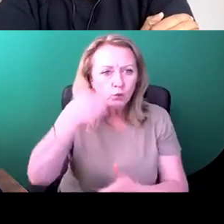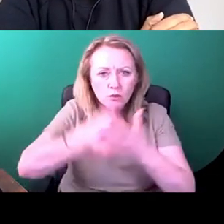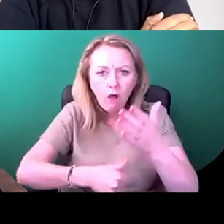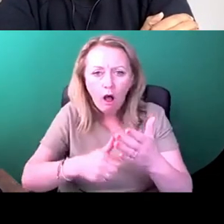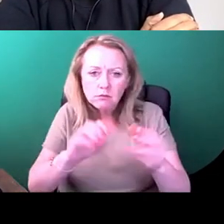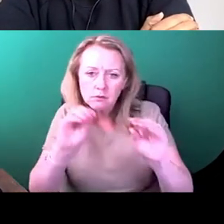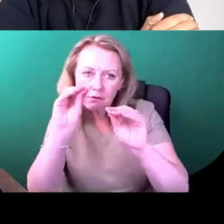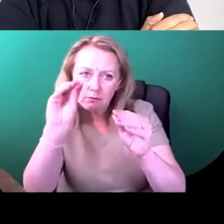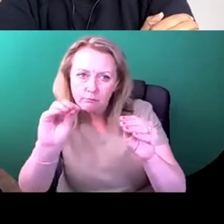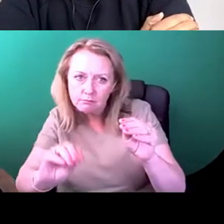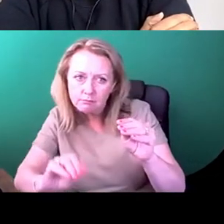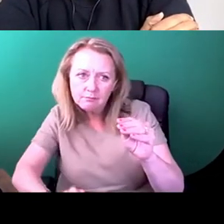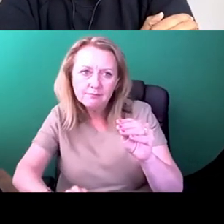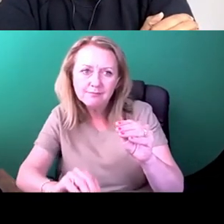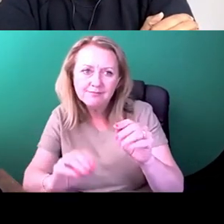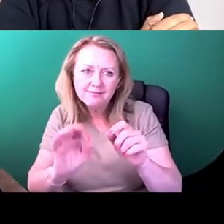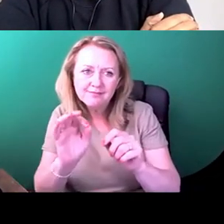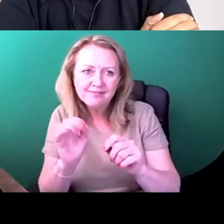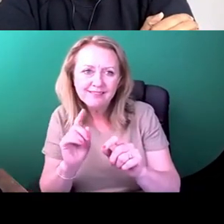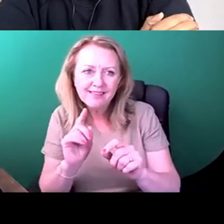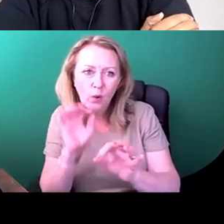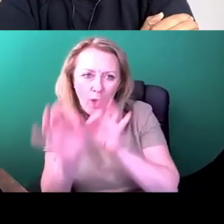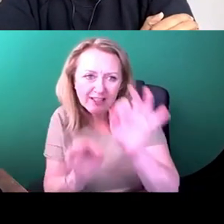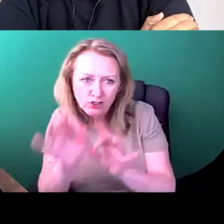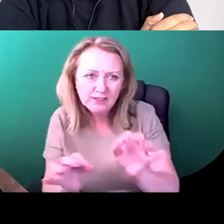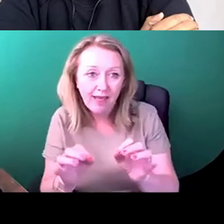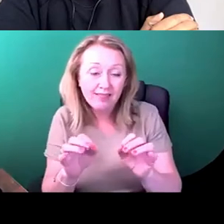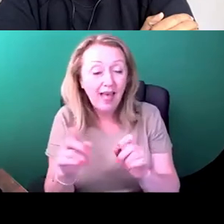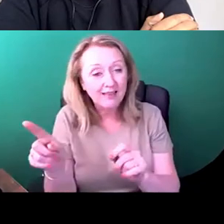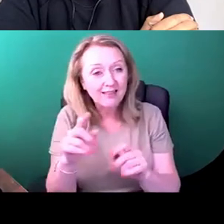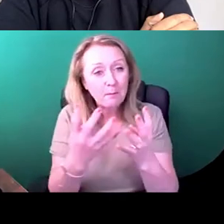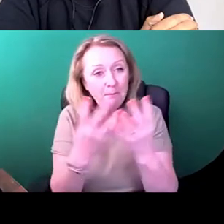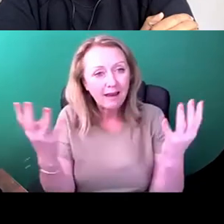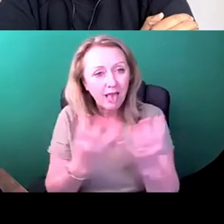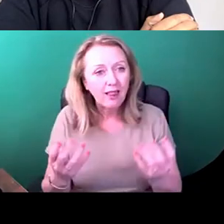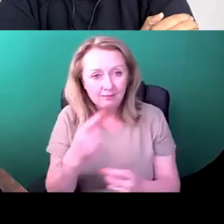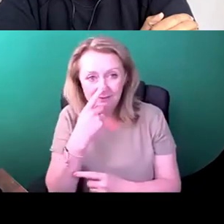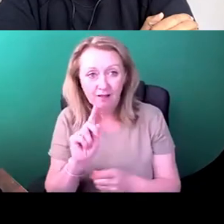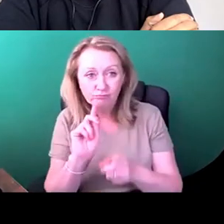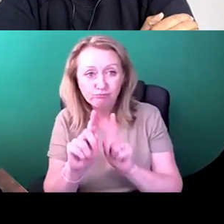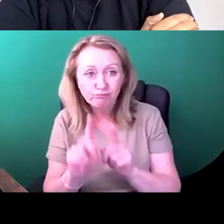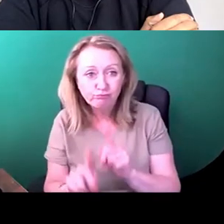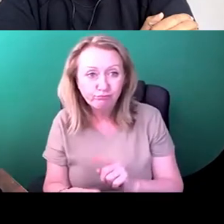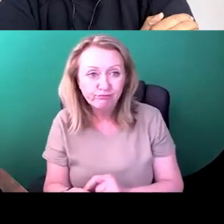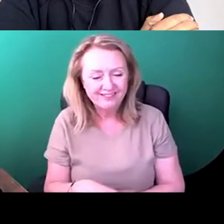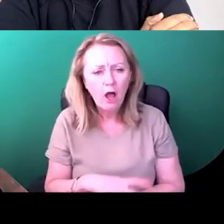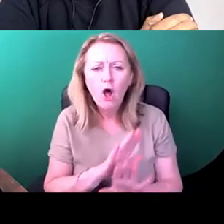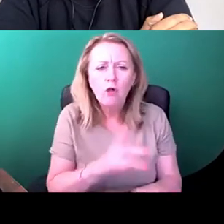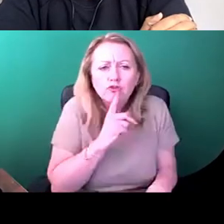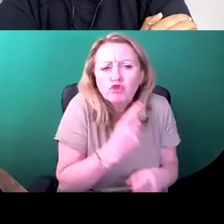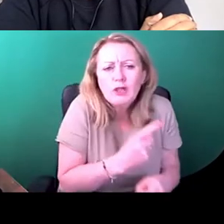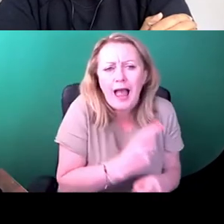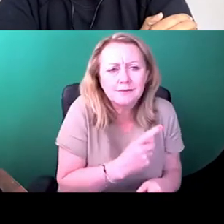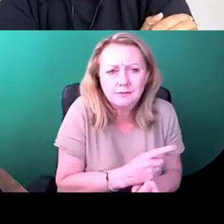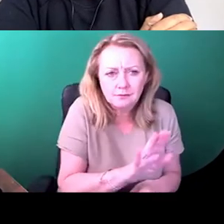answers, questions, and hopefully the panel will provide the answers into the into that and not the chat function, then that would be